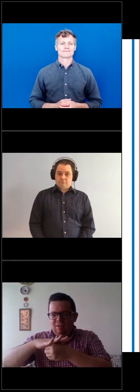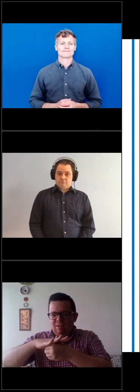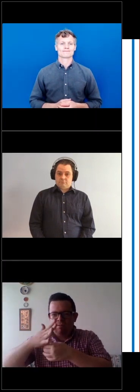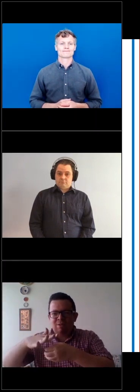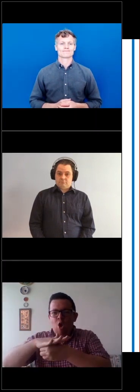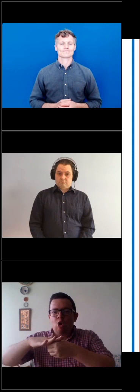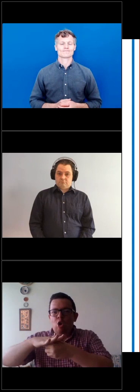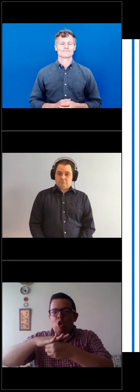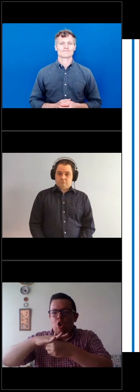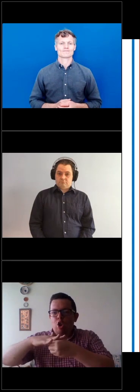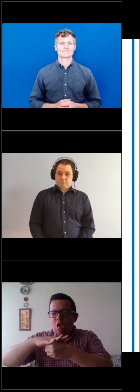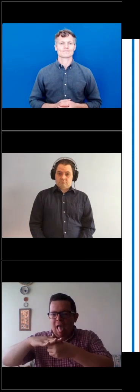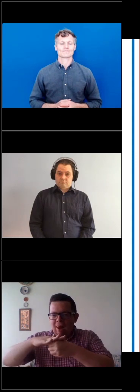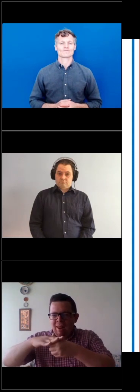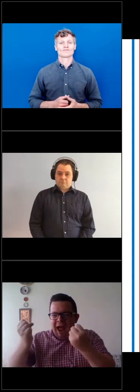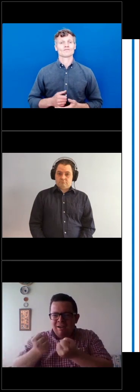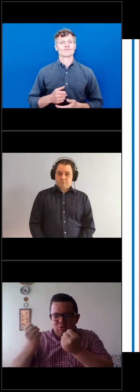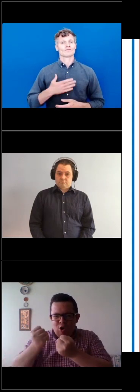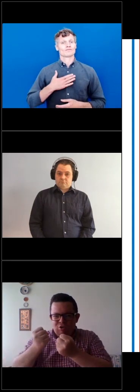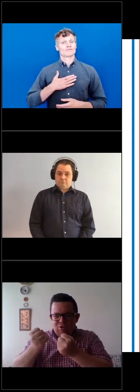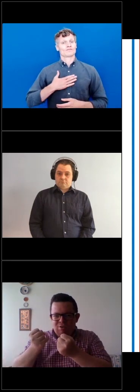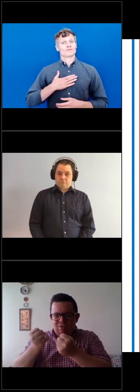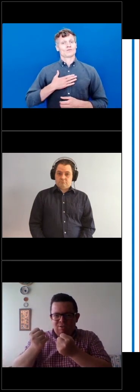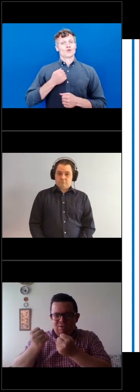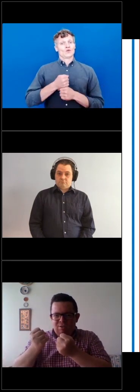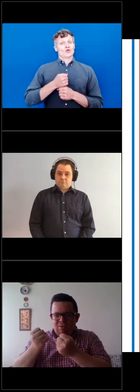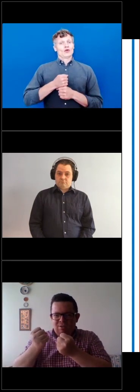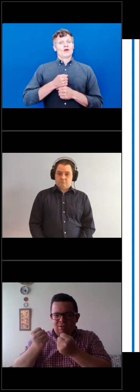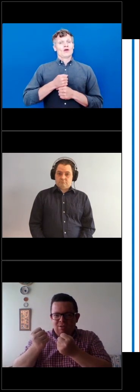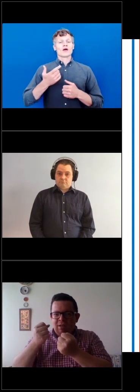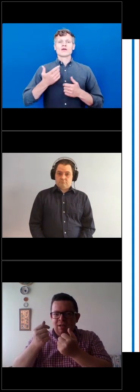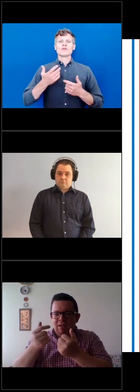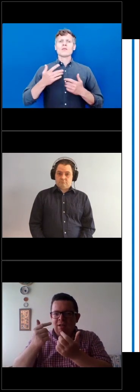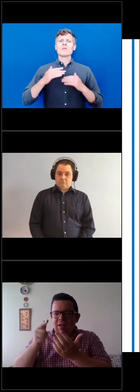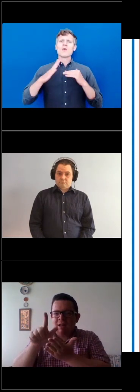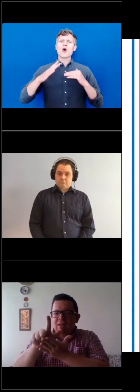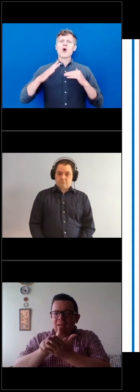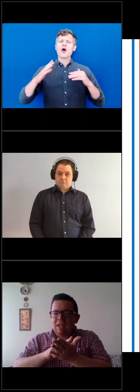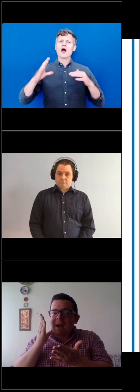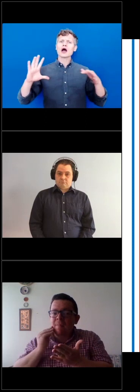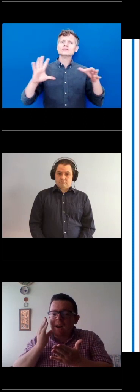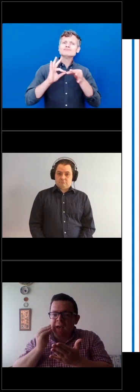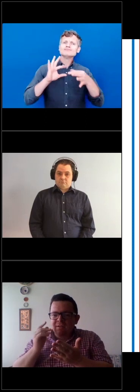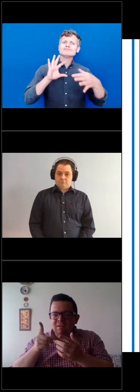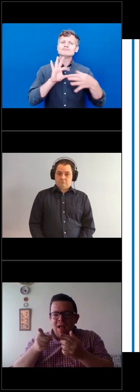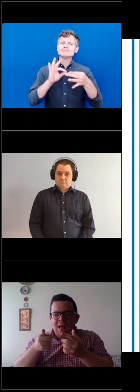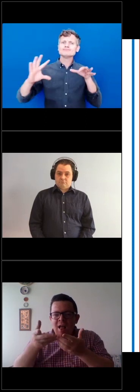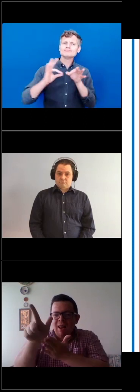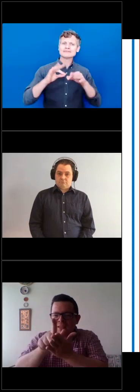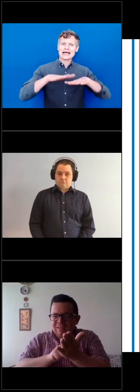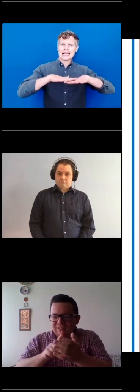We were working in a network work. We can name this network